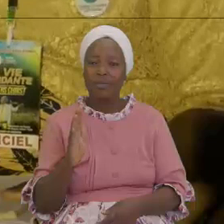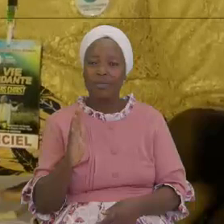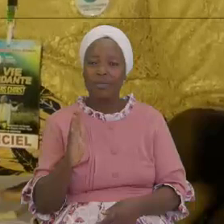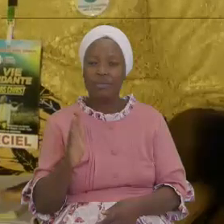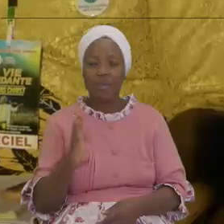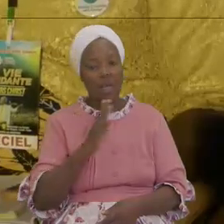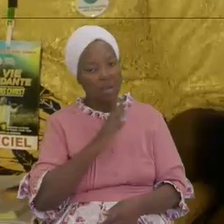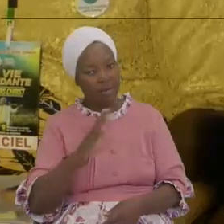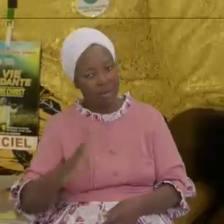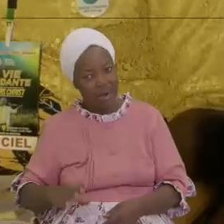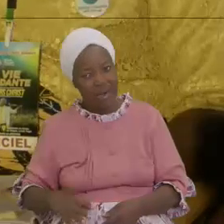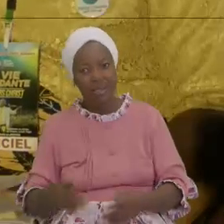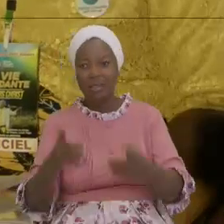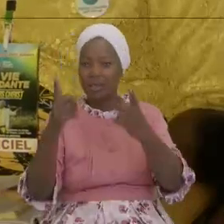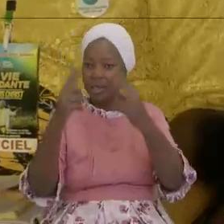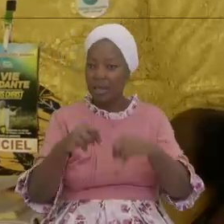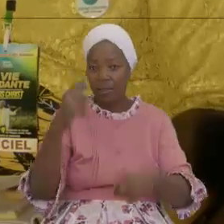Christ came for you.